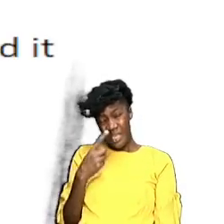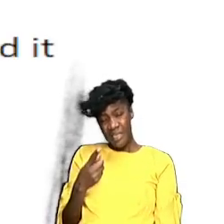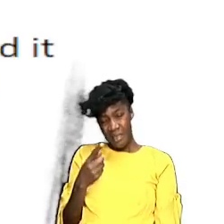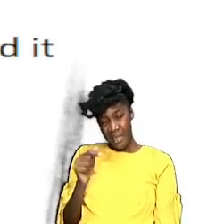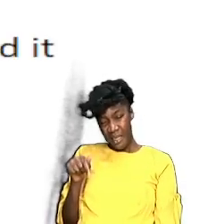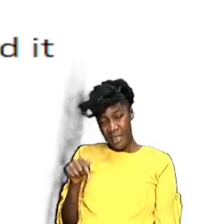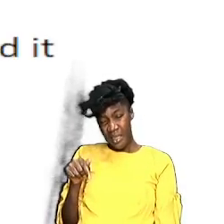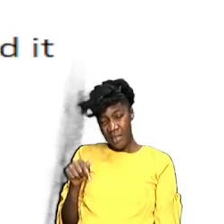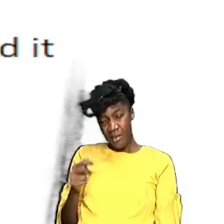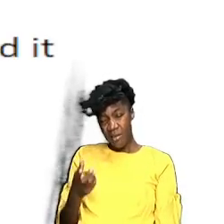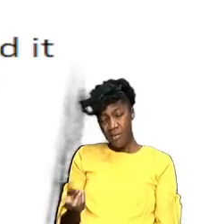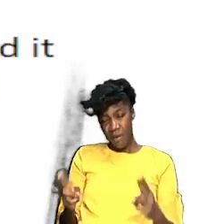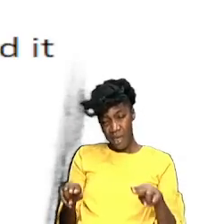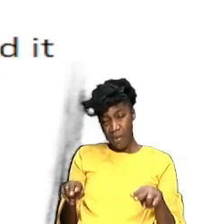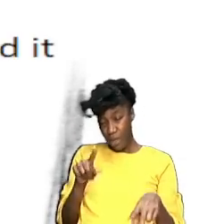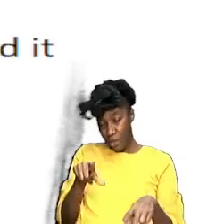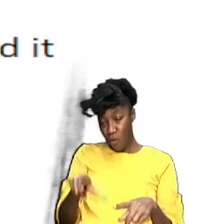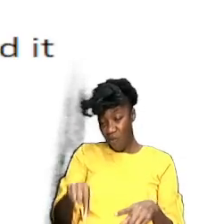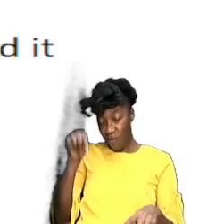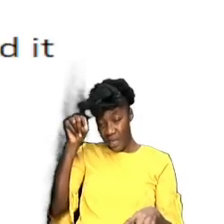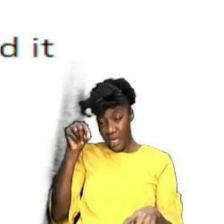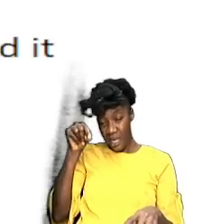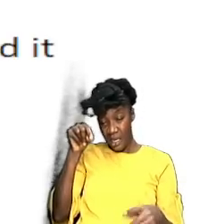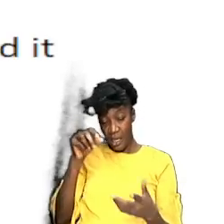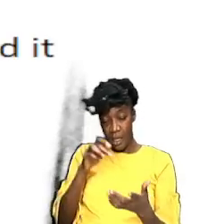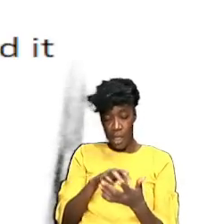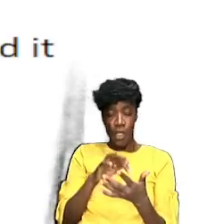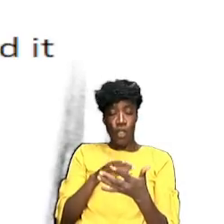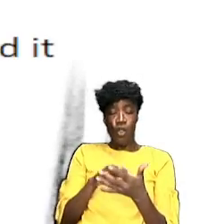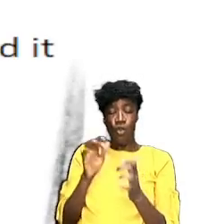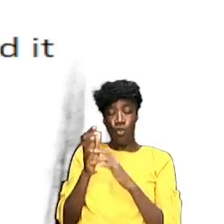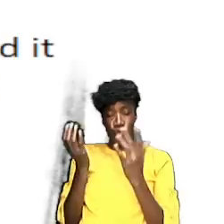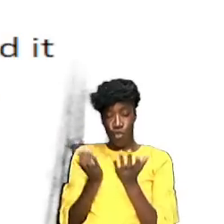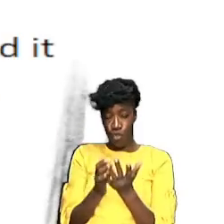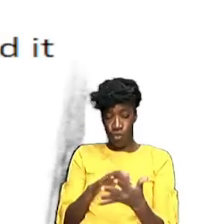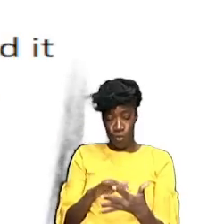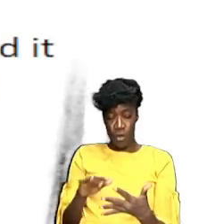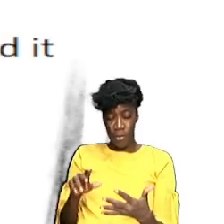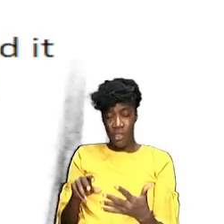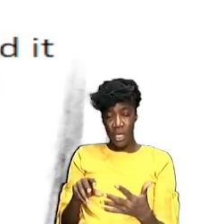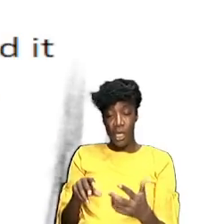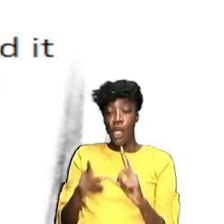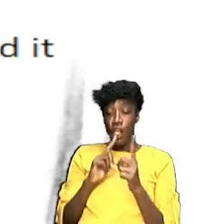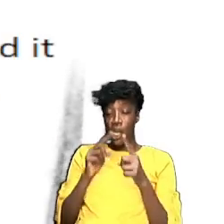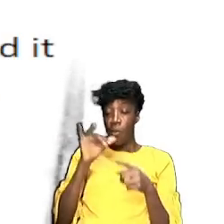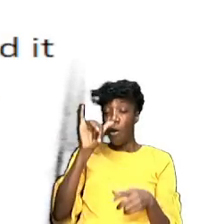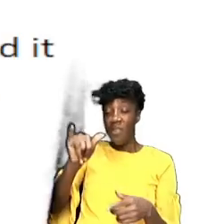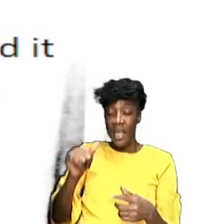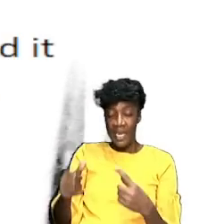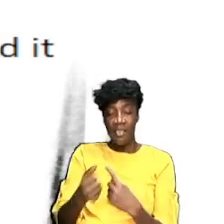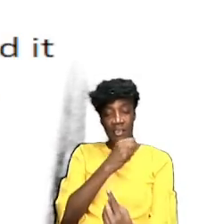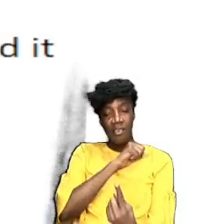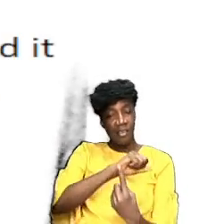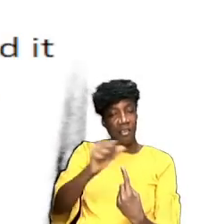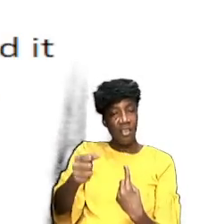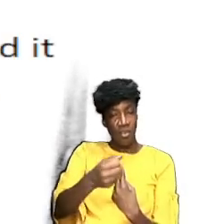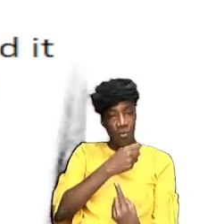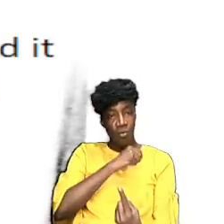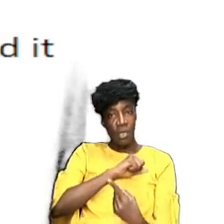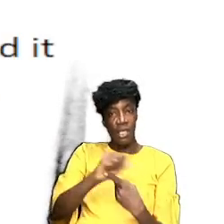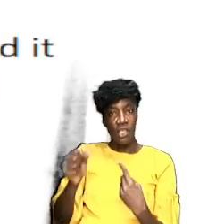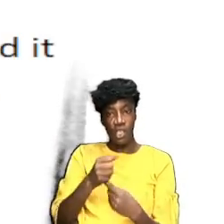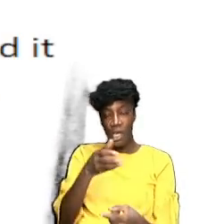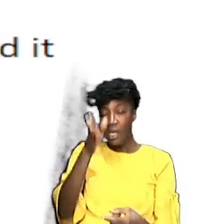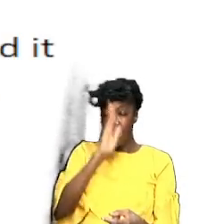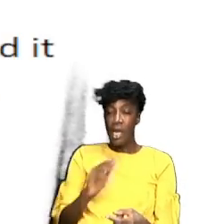this is going to happen. Then you find a scripture that deals with that particular situation. He said, look here, God is